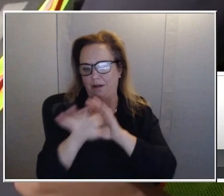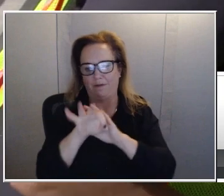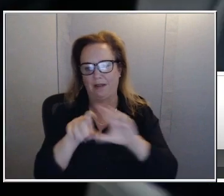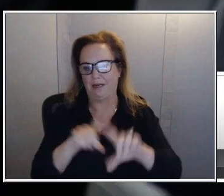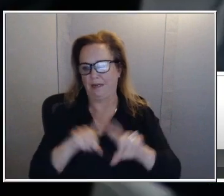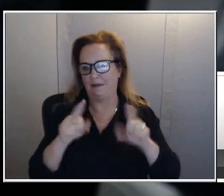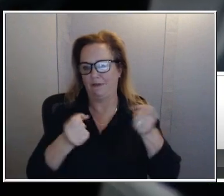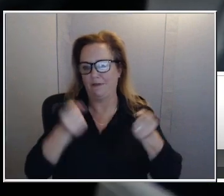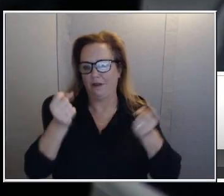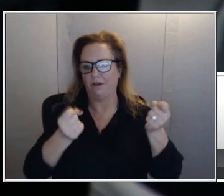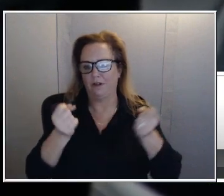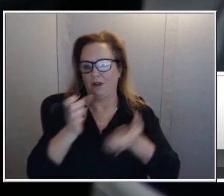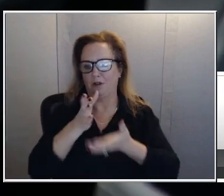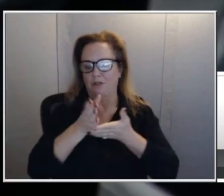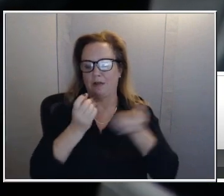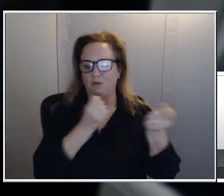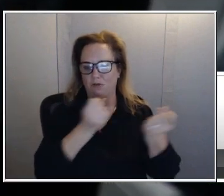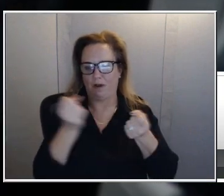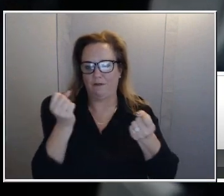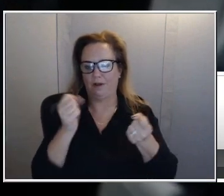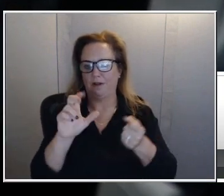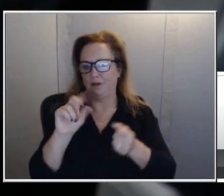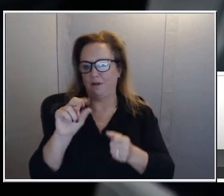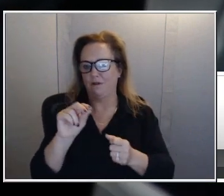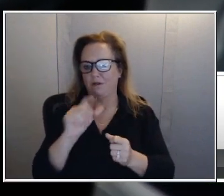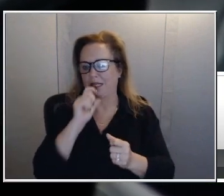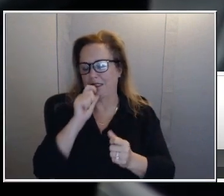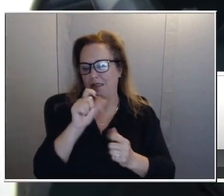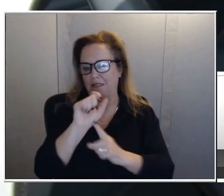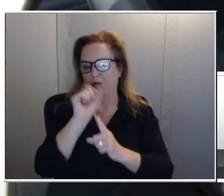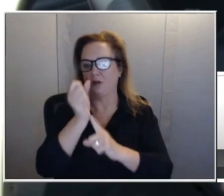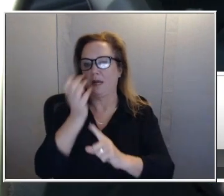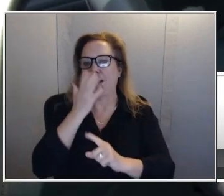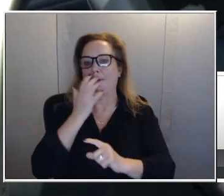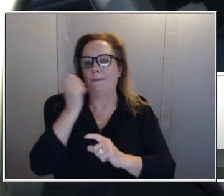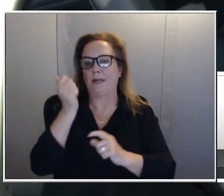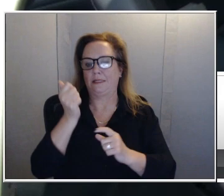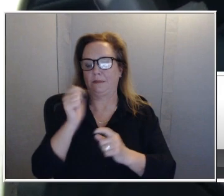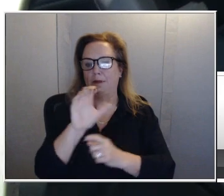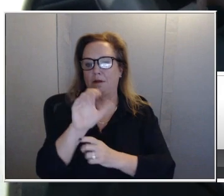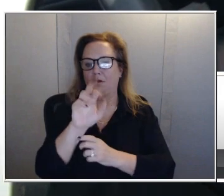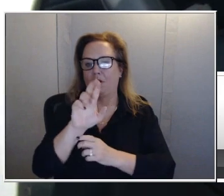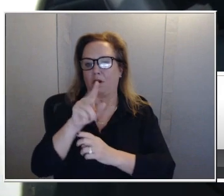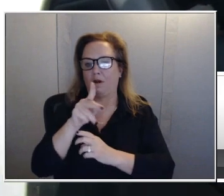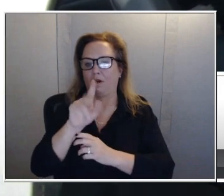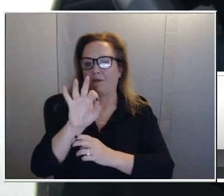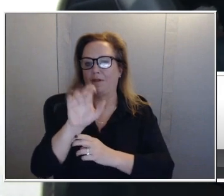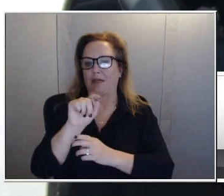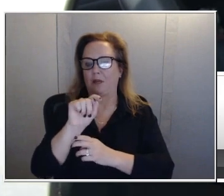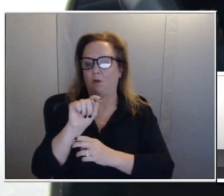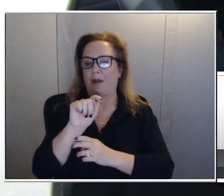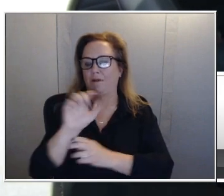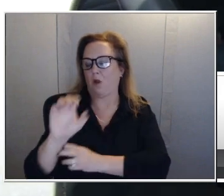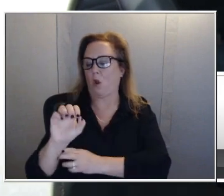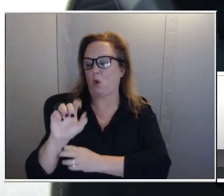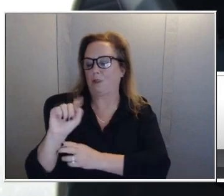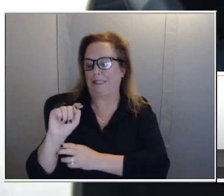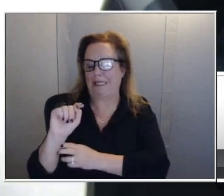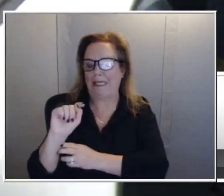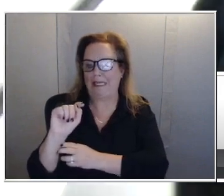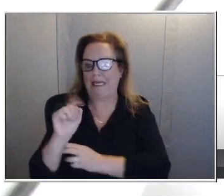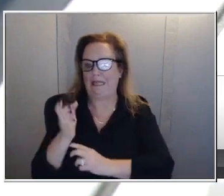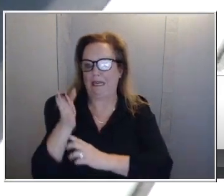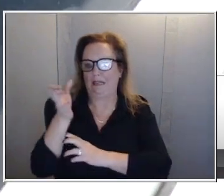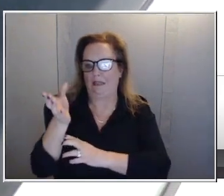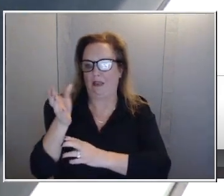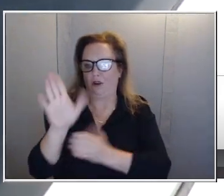different vehicle or stop driving. That's absolutely not the case. The best part about CarFit is that we have specially trained occupational therapists that are there